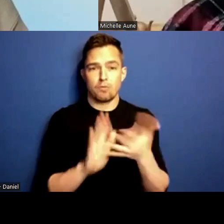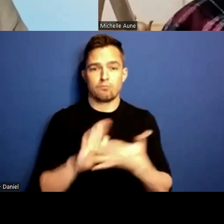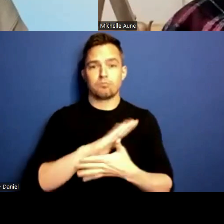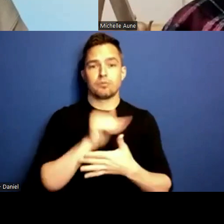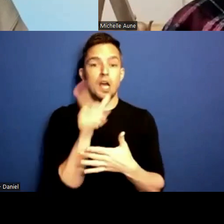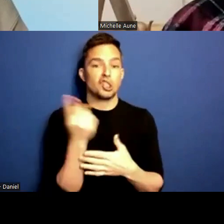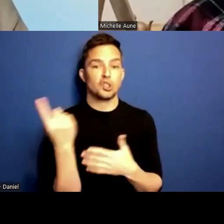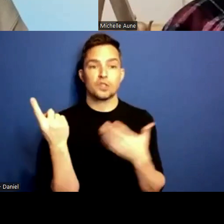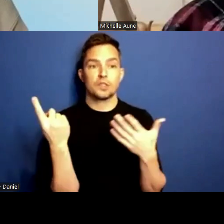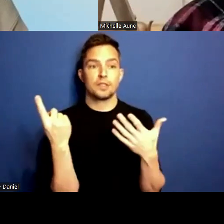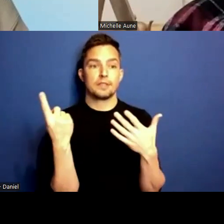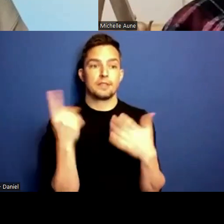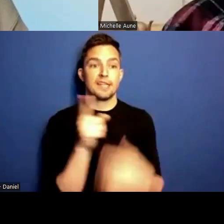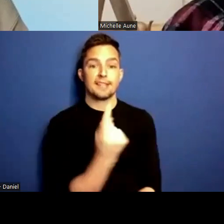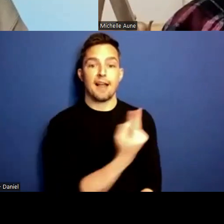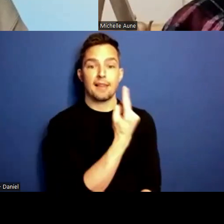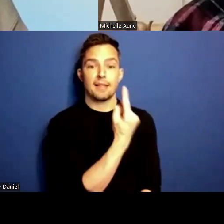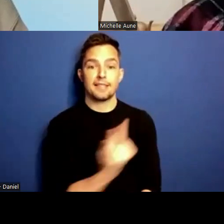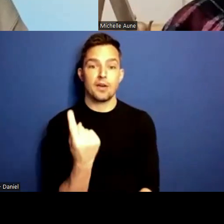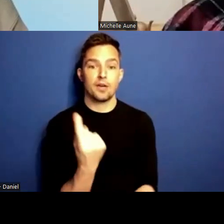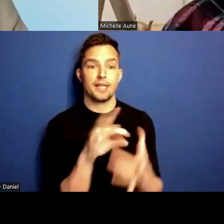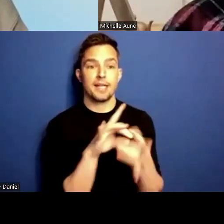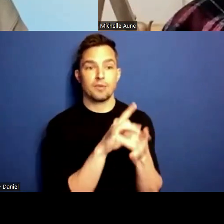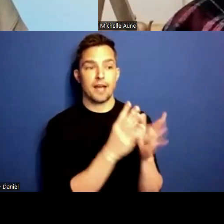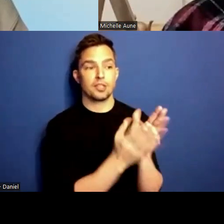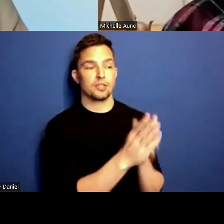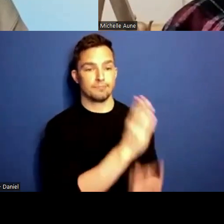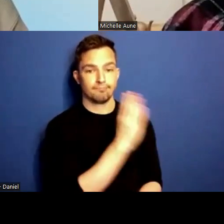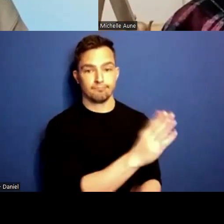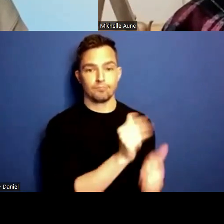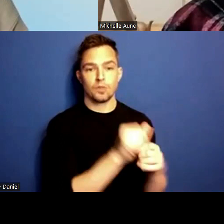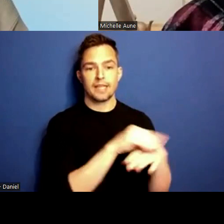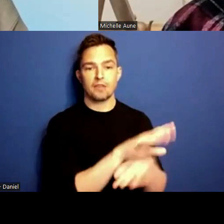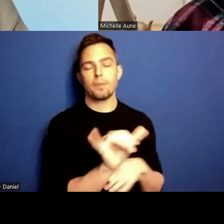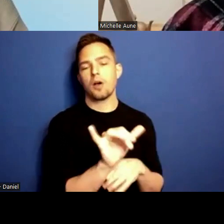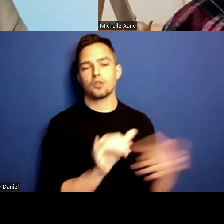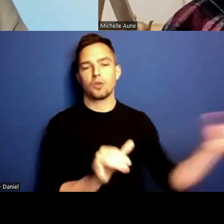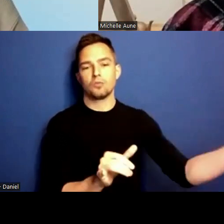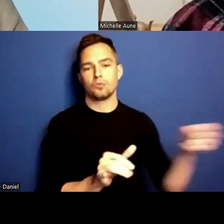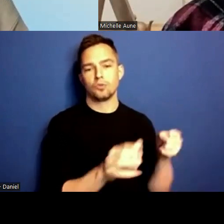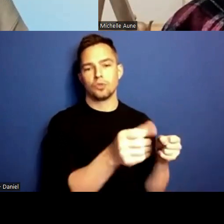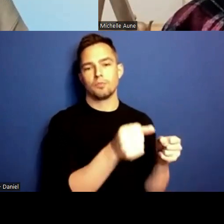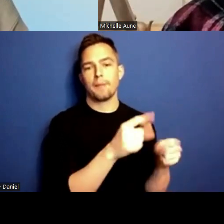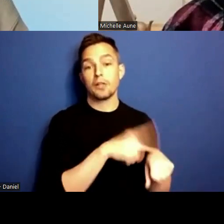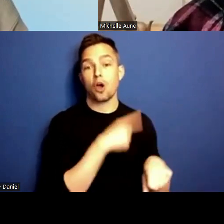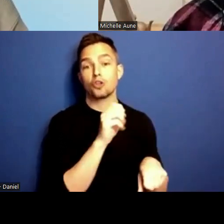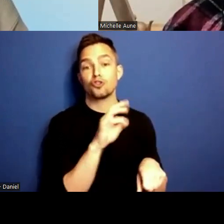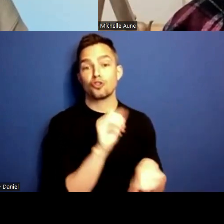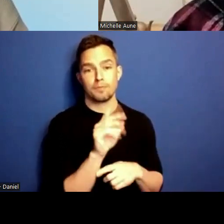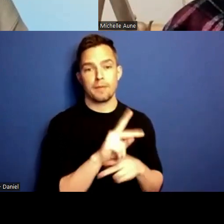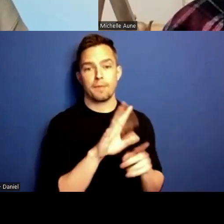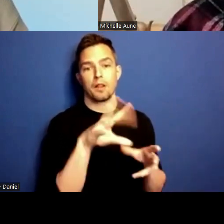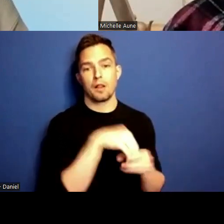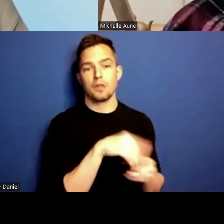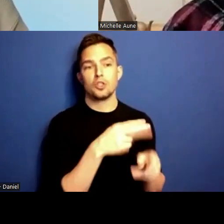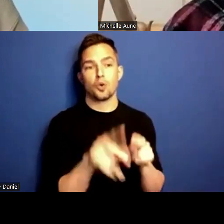this solitary interaction with a counselor, but also longer term, both short term and